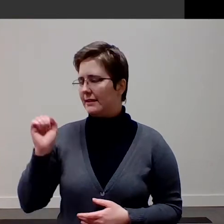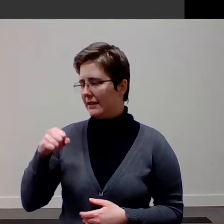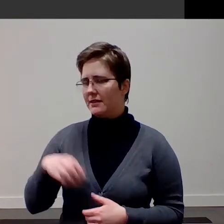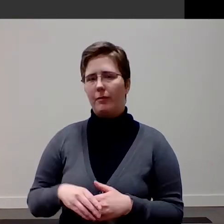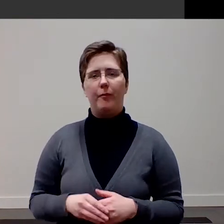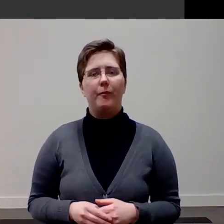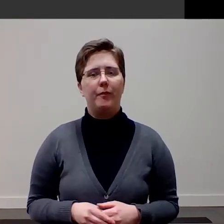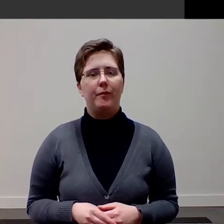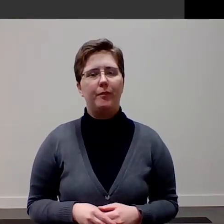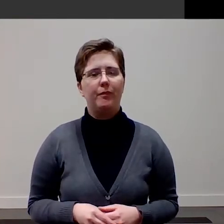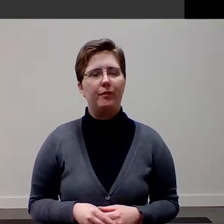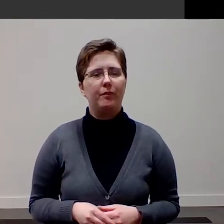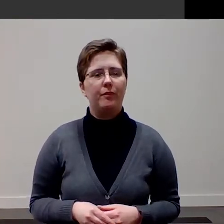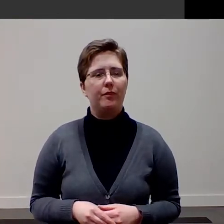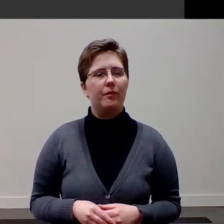Yes.